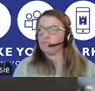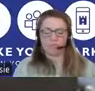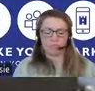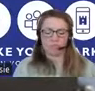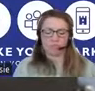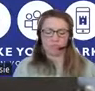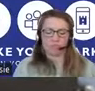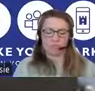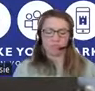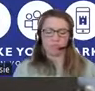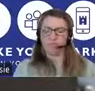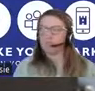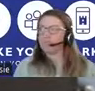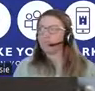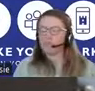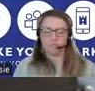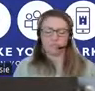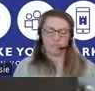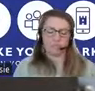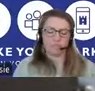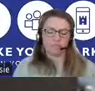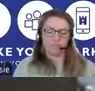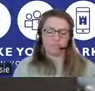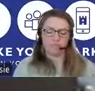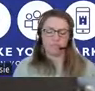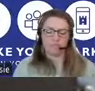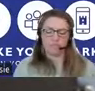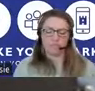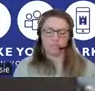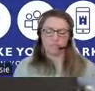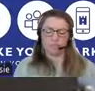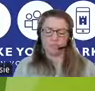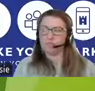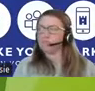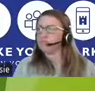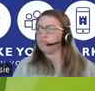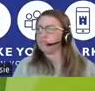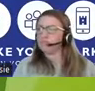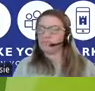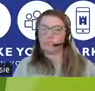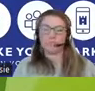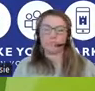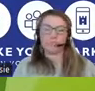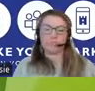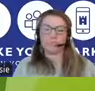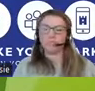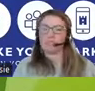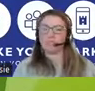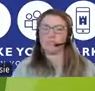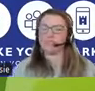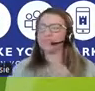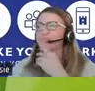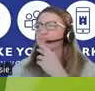so she couldn't make it. So if we move on to the next slide, I think we're getting closer to the end, you'll be pleased to